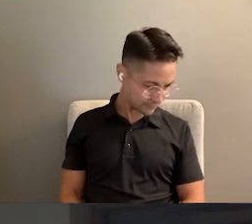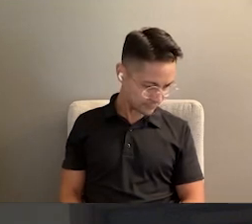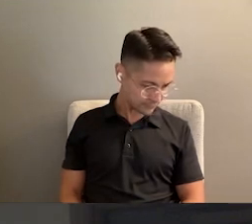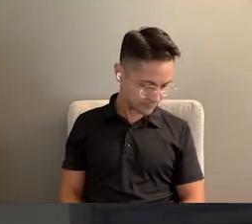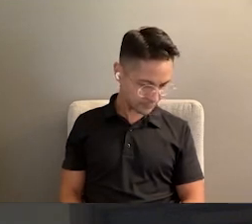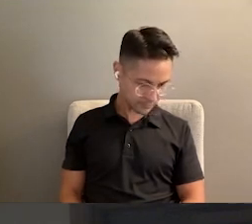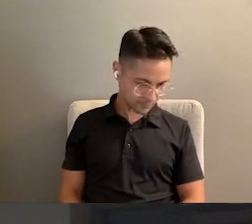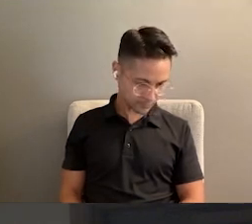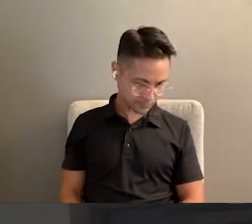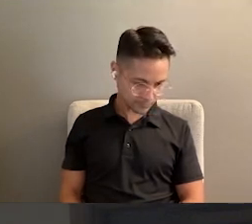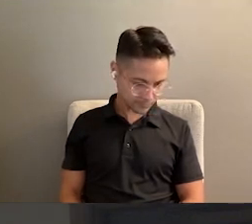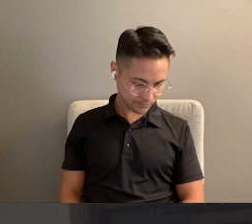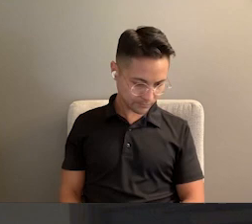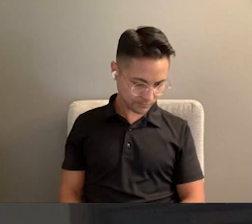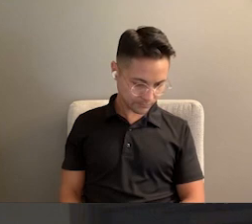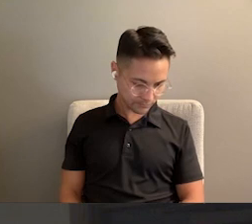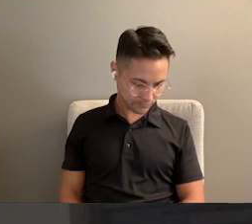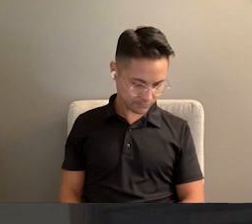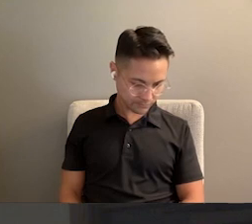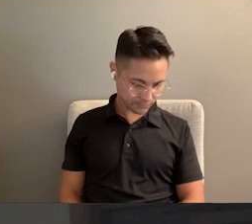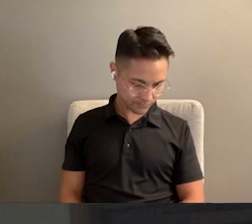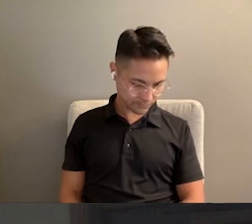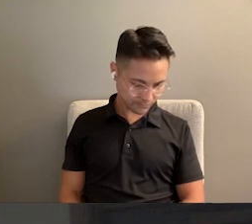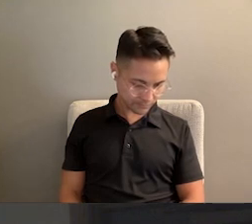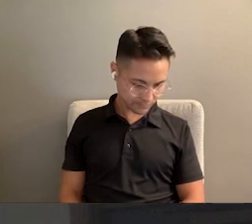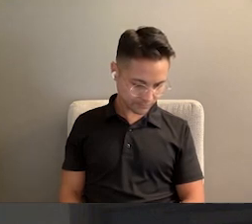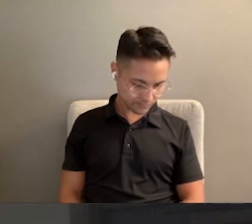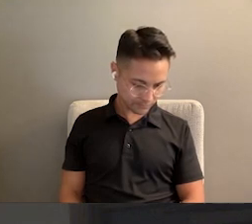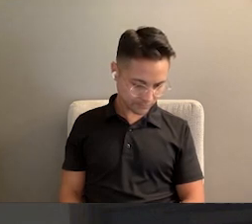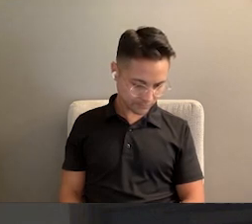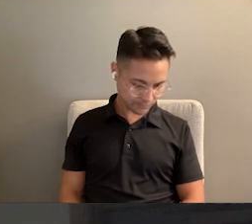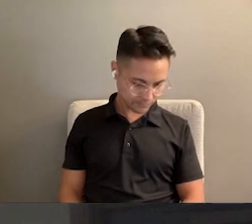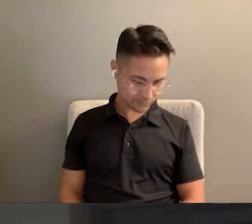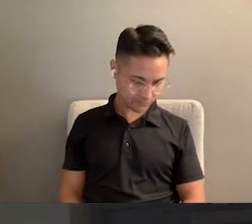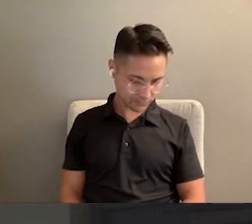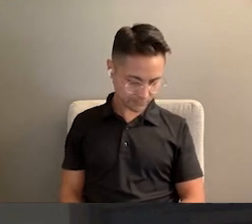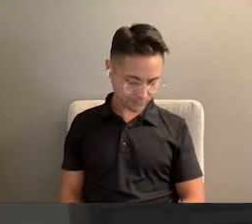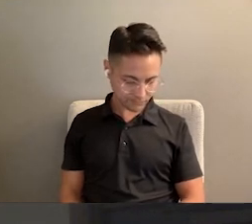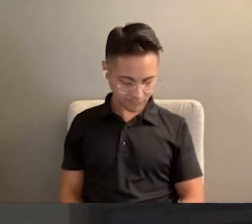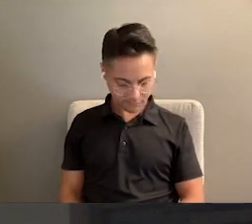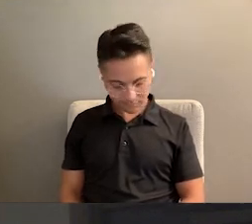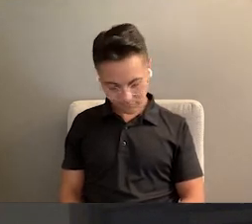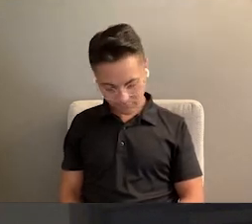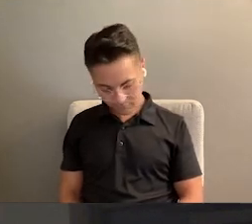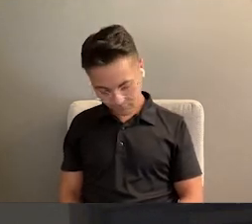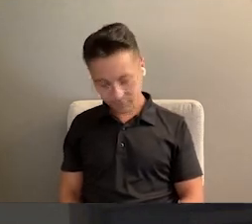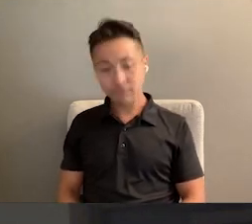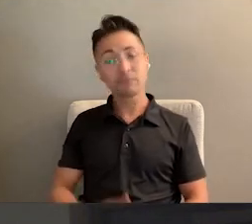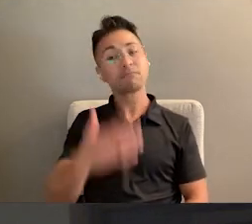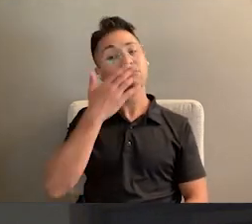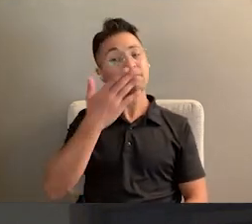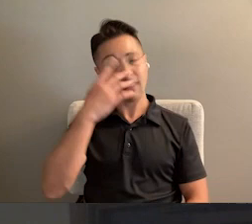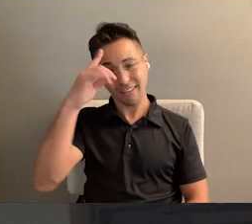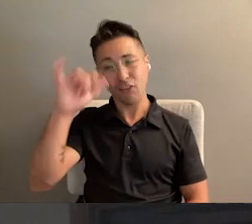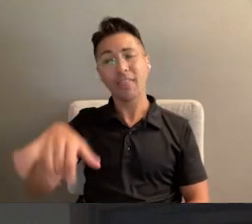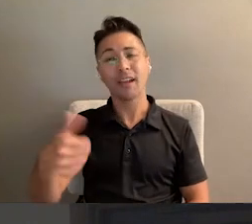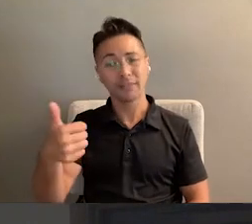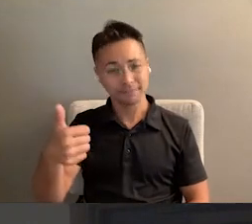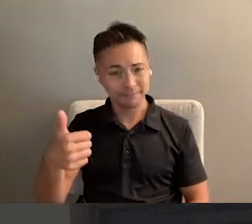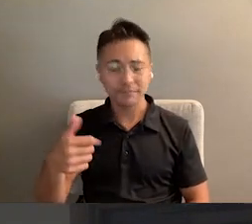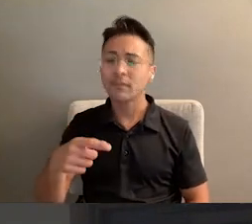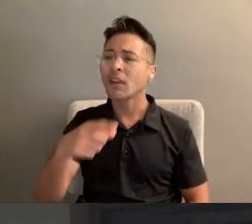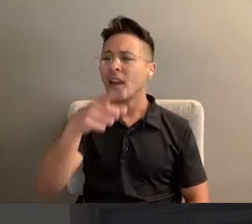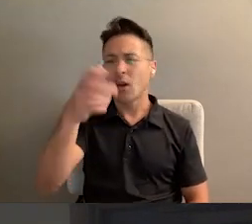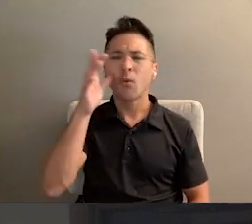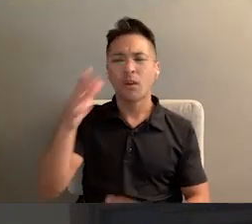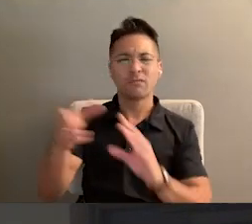the same time that you're at Burger King working. Same thing with CDC. So there's no problem with them living together, but they must be off the clock if one of